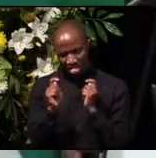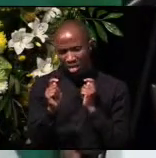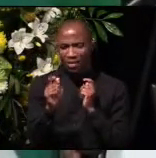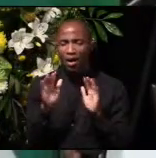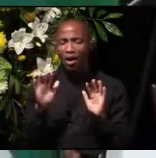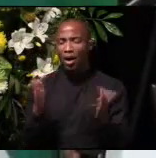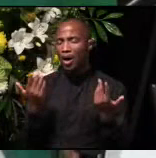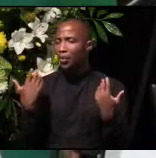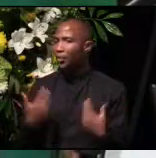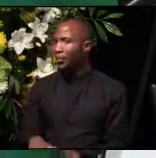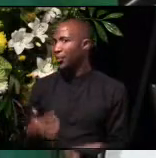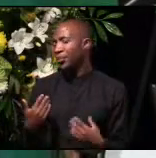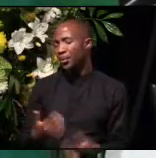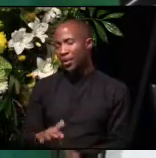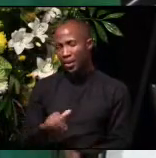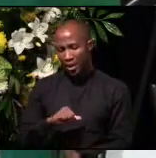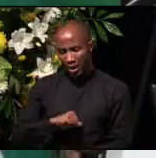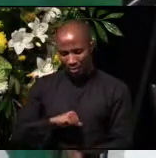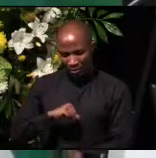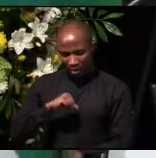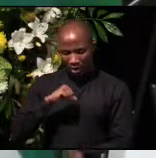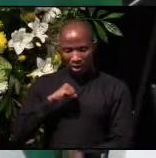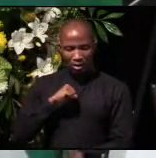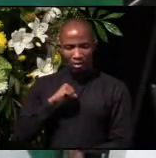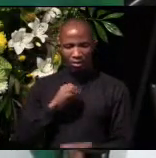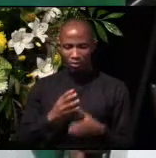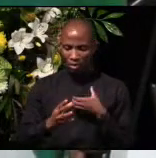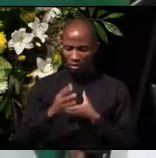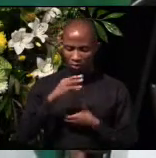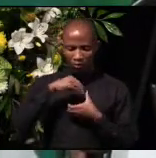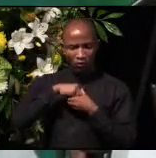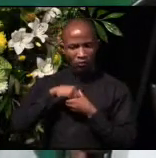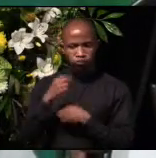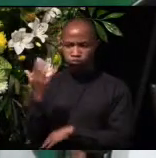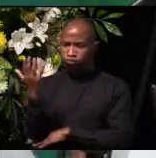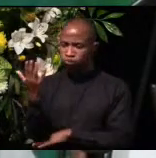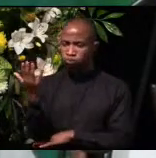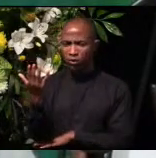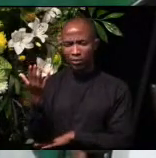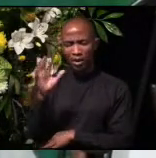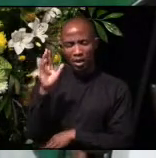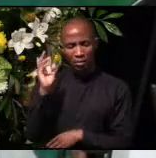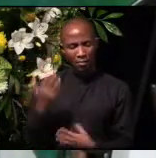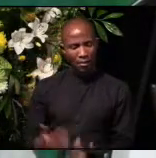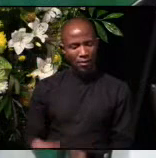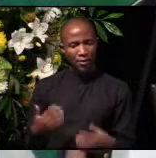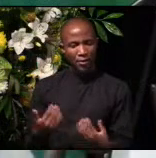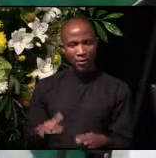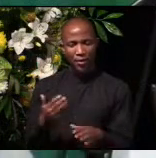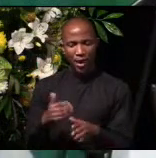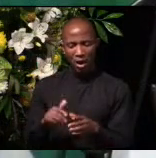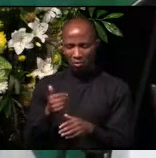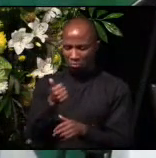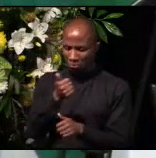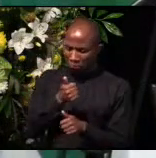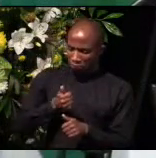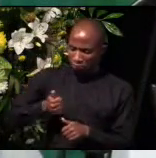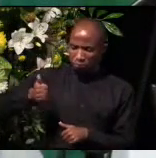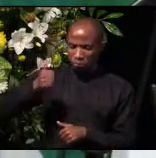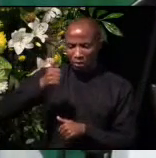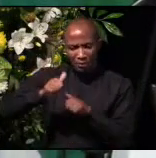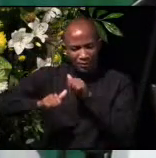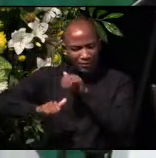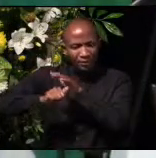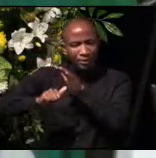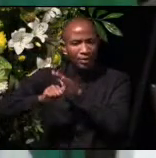auspicious event to honor our legendary and our doyen Moses Cortana with this